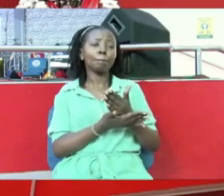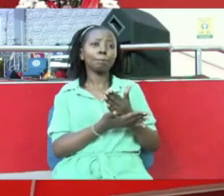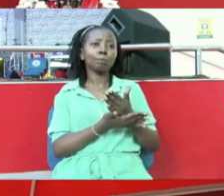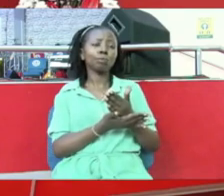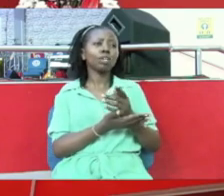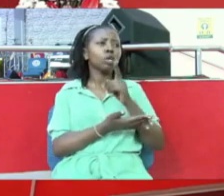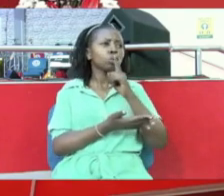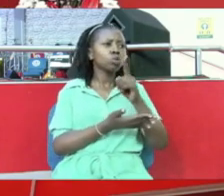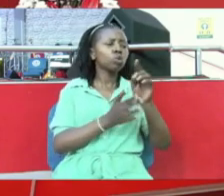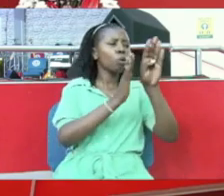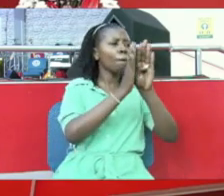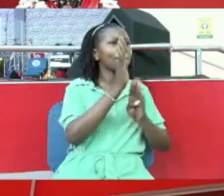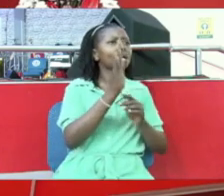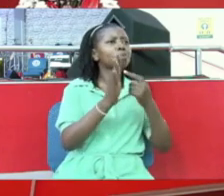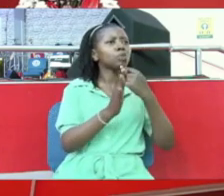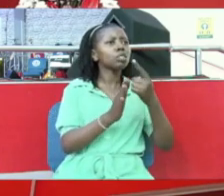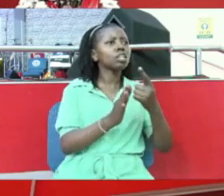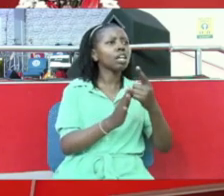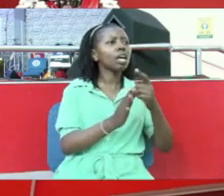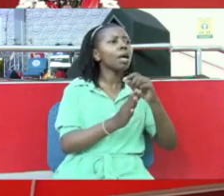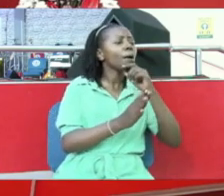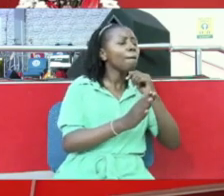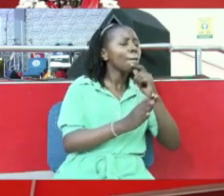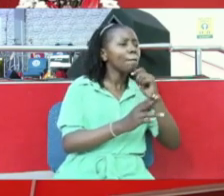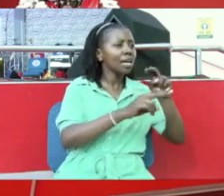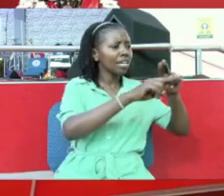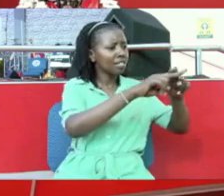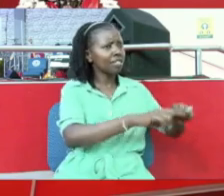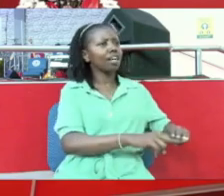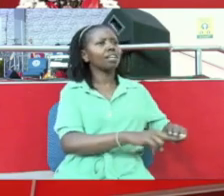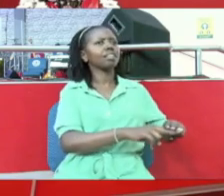so when the Bible says, so the men sat,